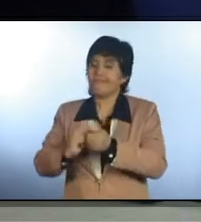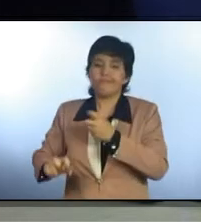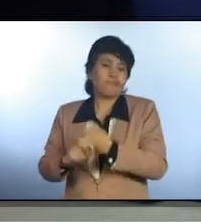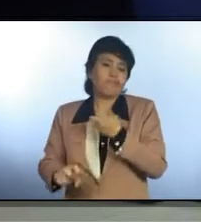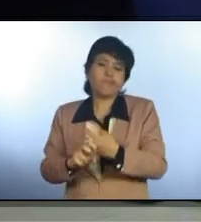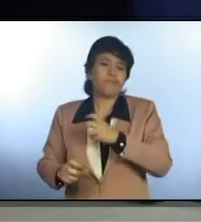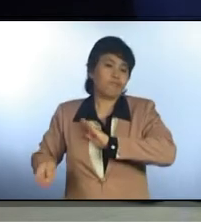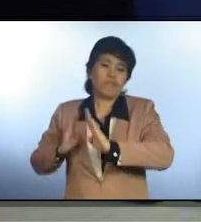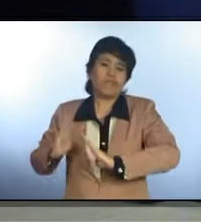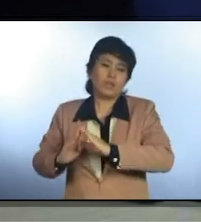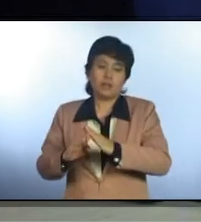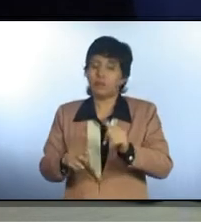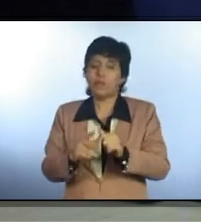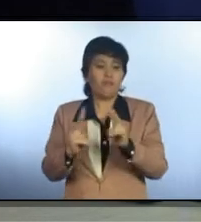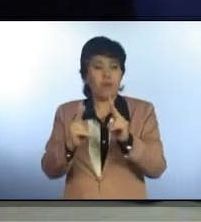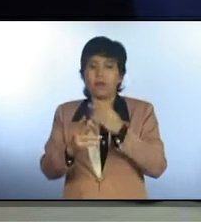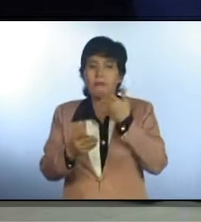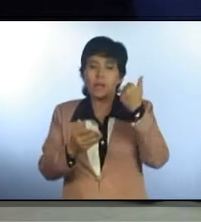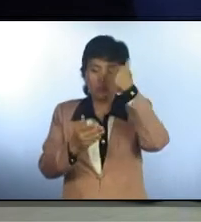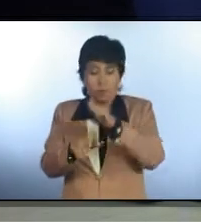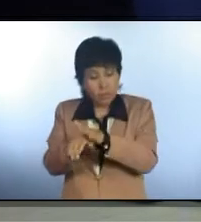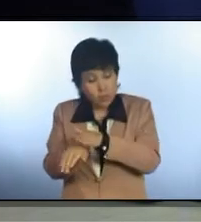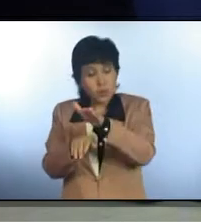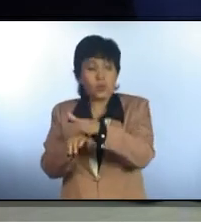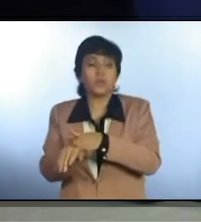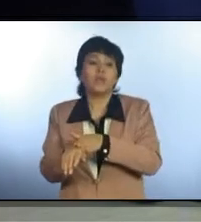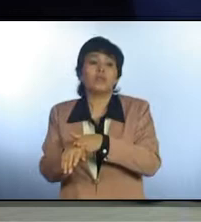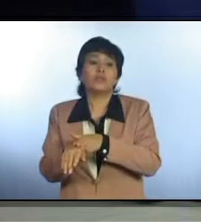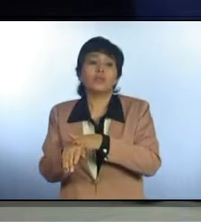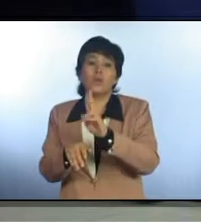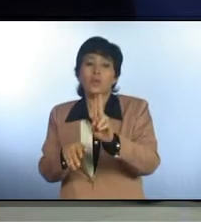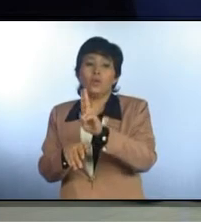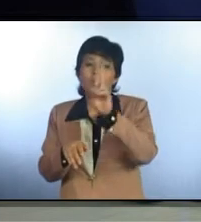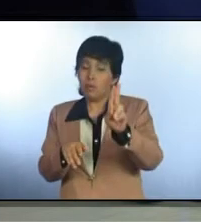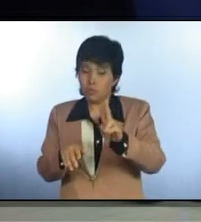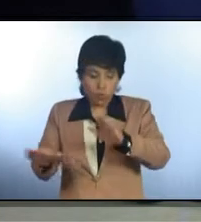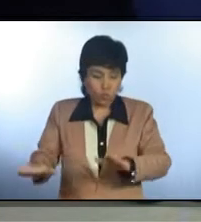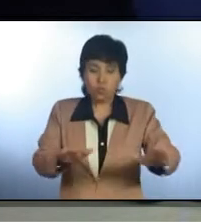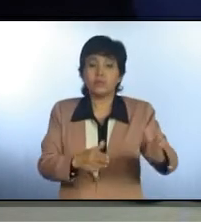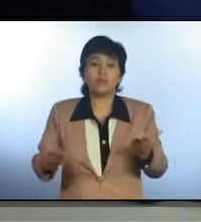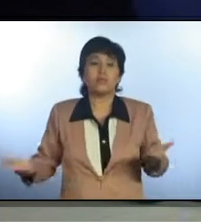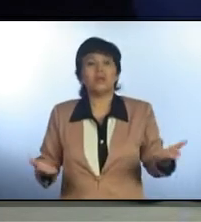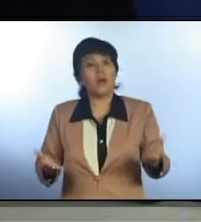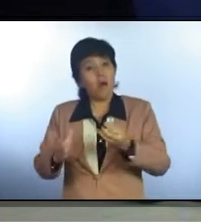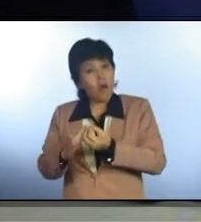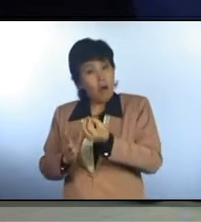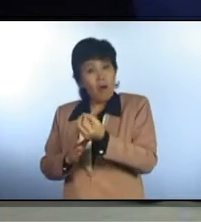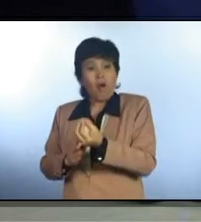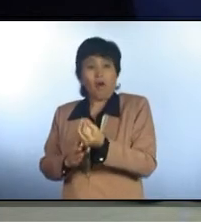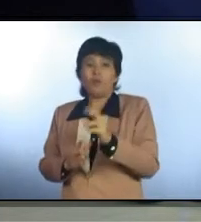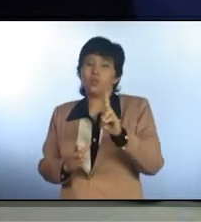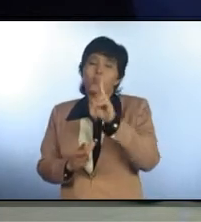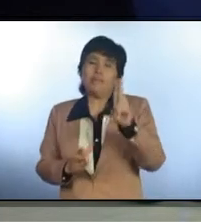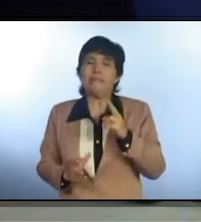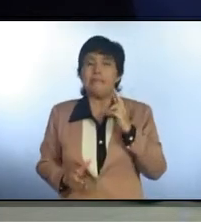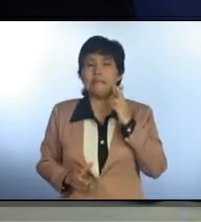the best time for someone to persuade someone is during their children year or during their teenage